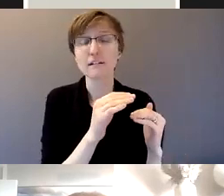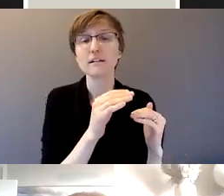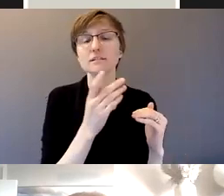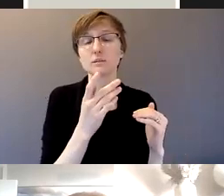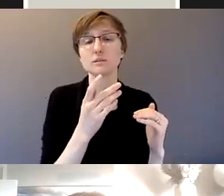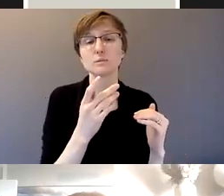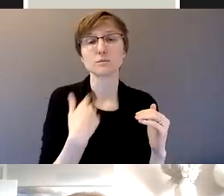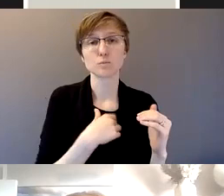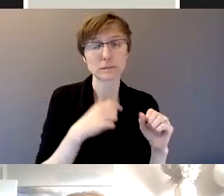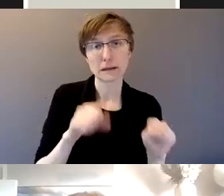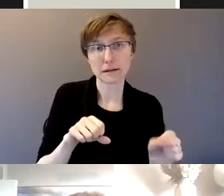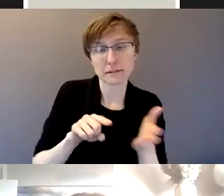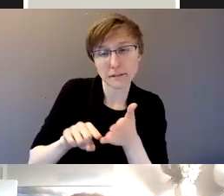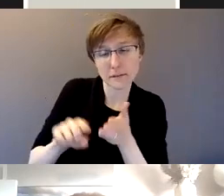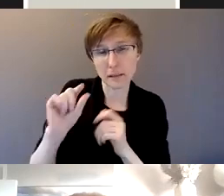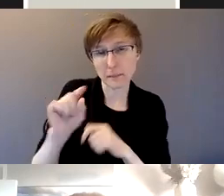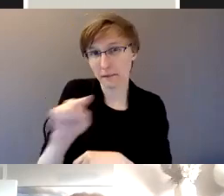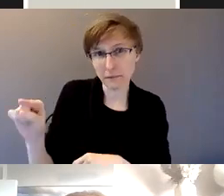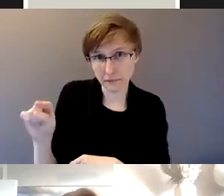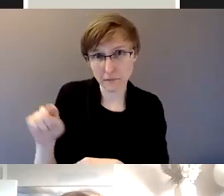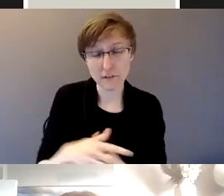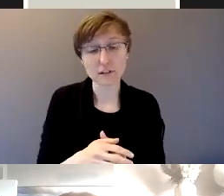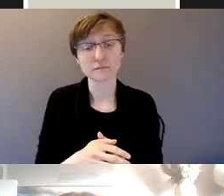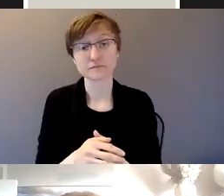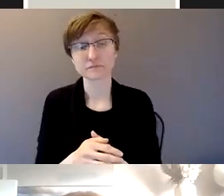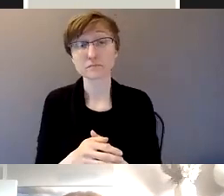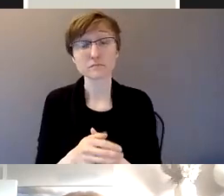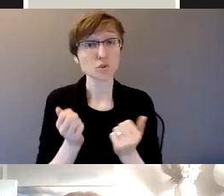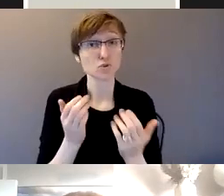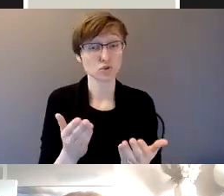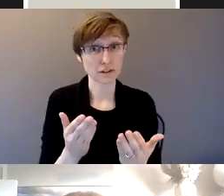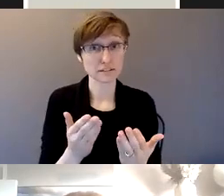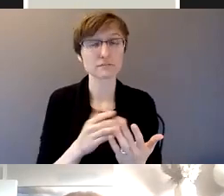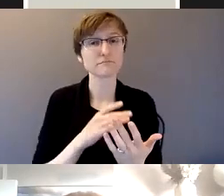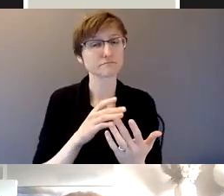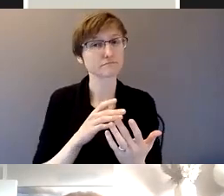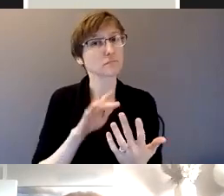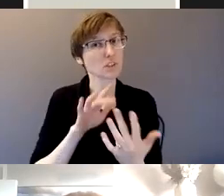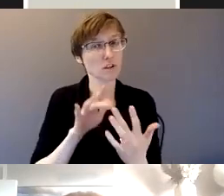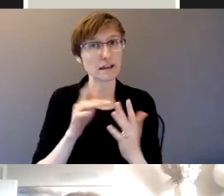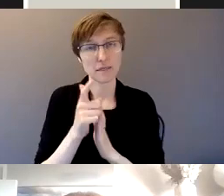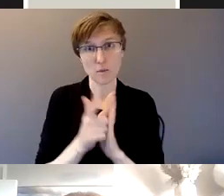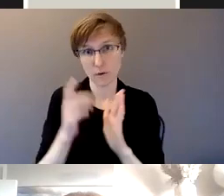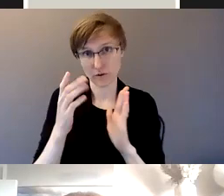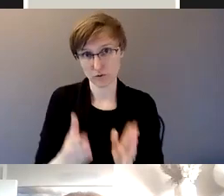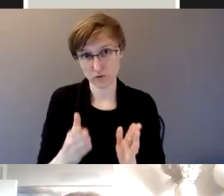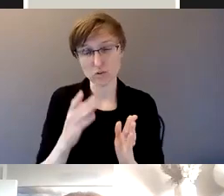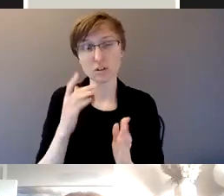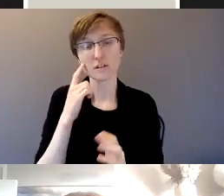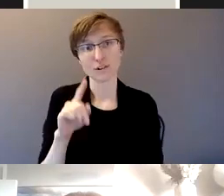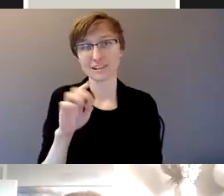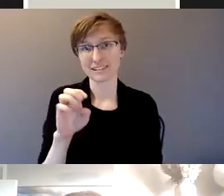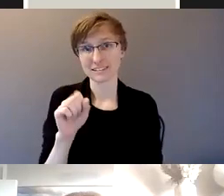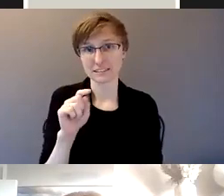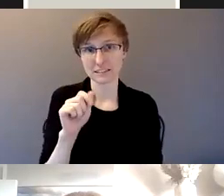legal advice from an estates and trusts lawyer. Getting the right legal advice, I can't say